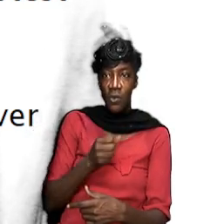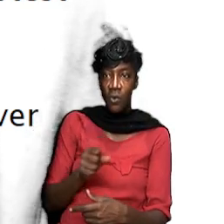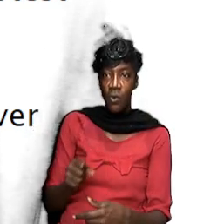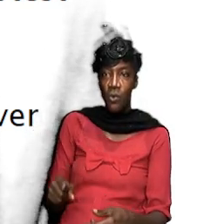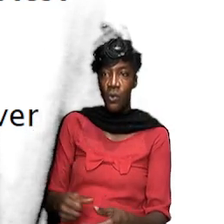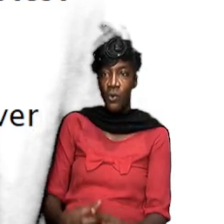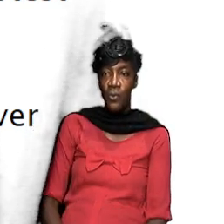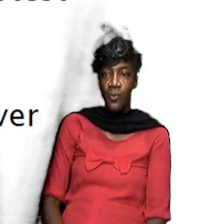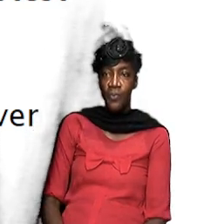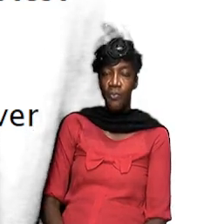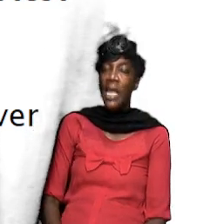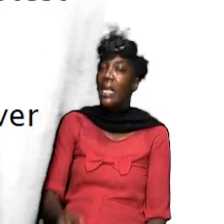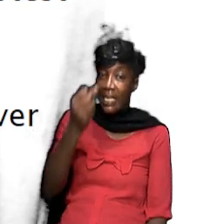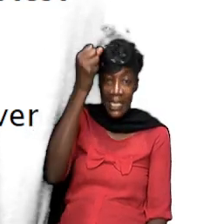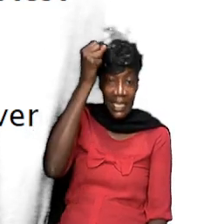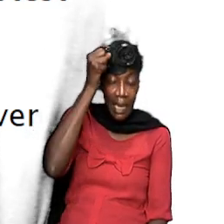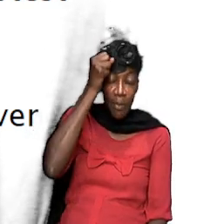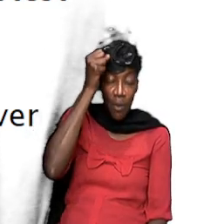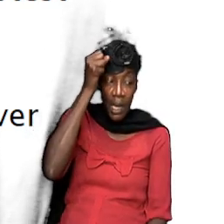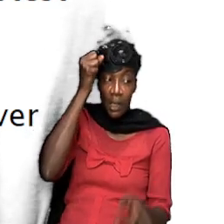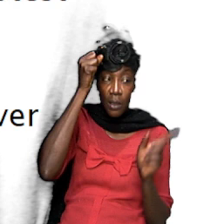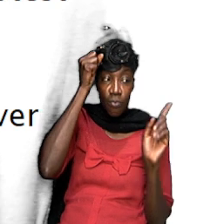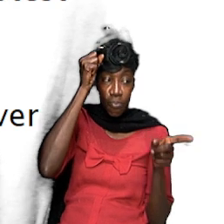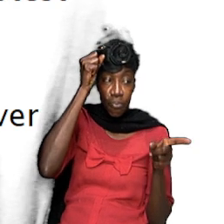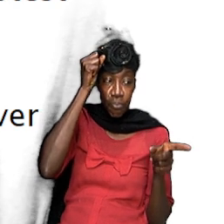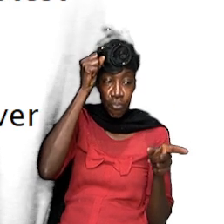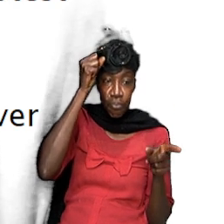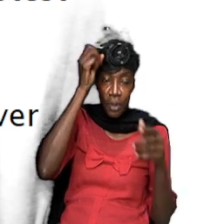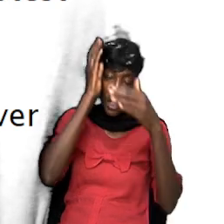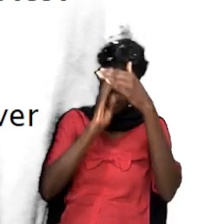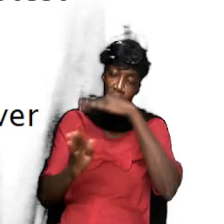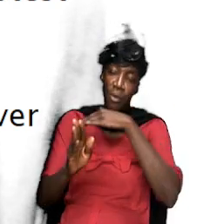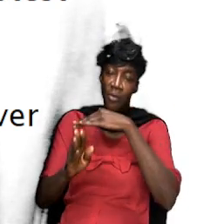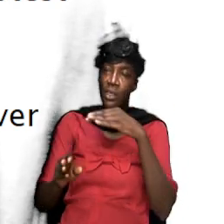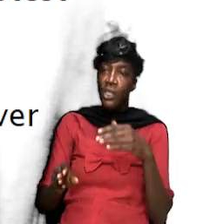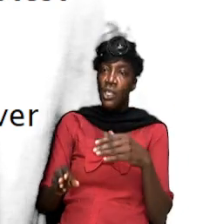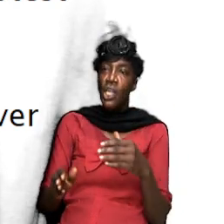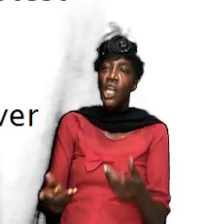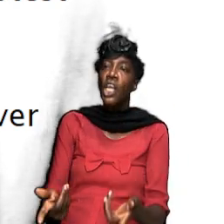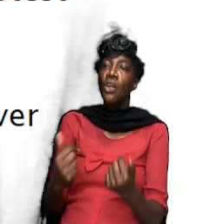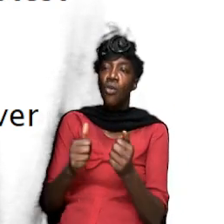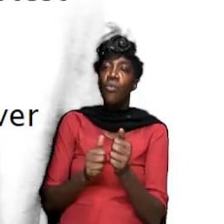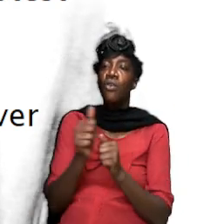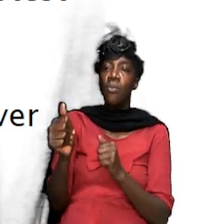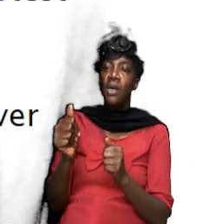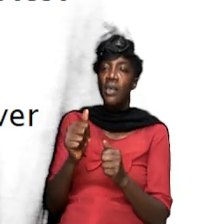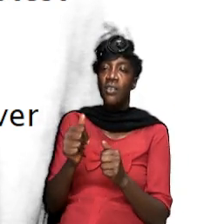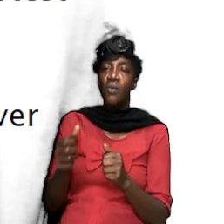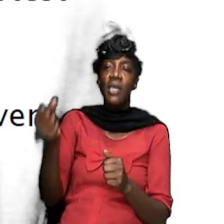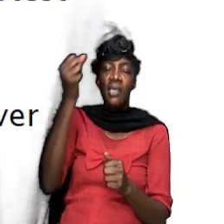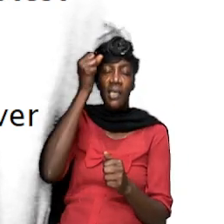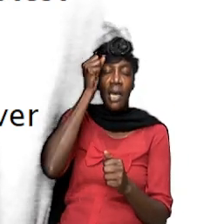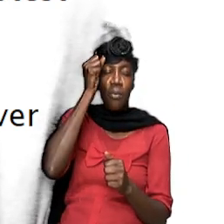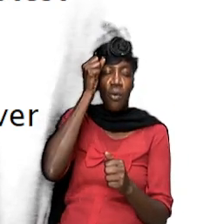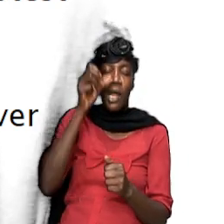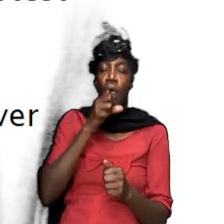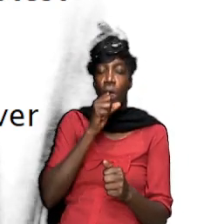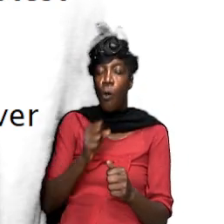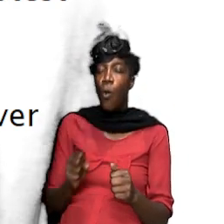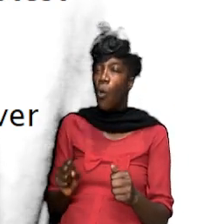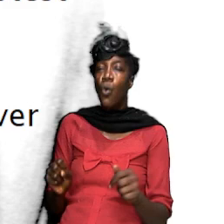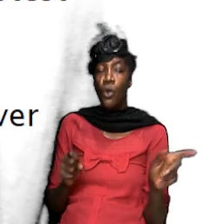Samuel, the prophet, was old. And it came to pass, when Samuel was old, that